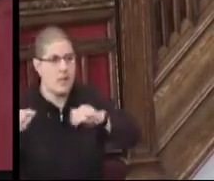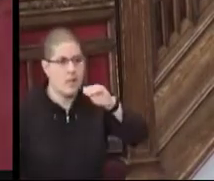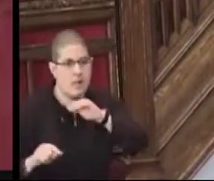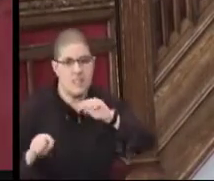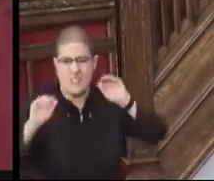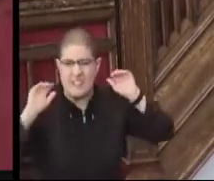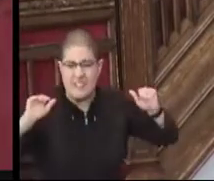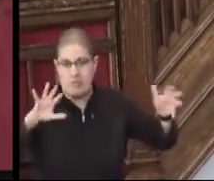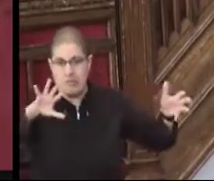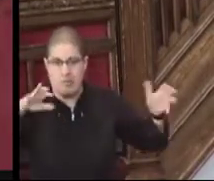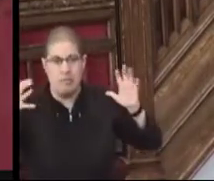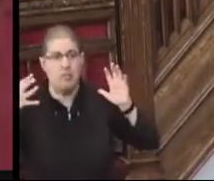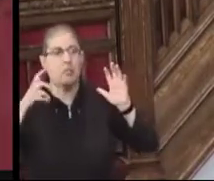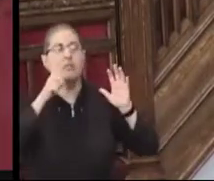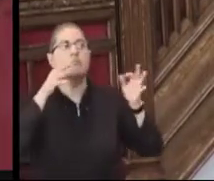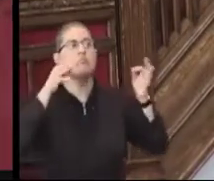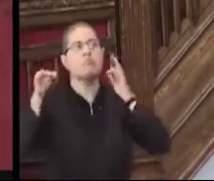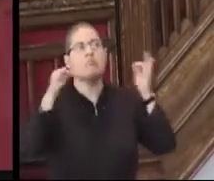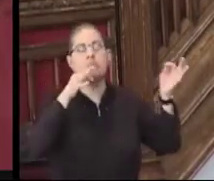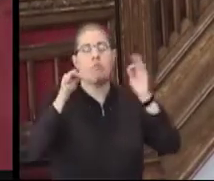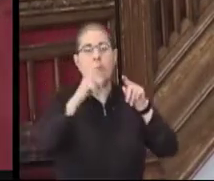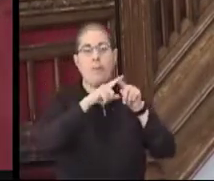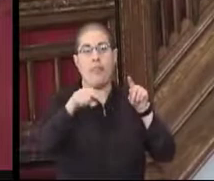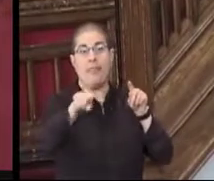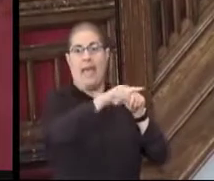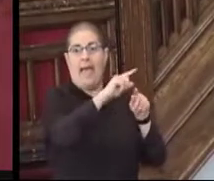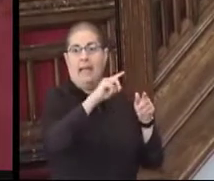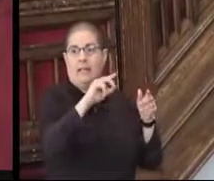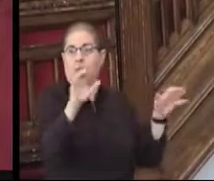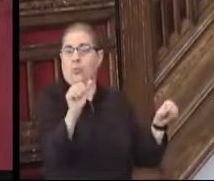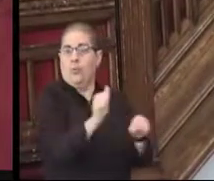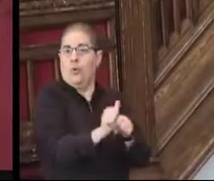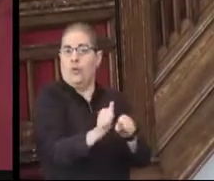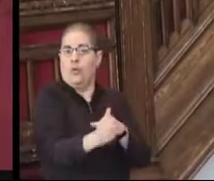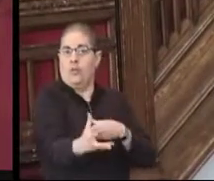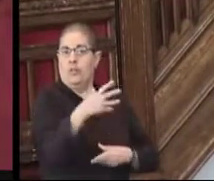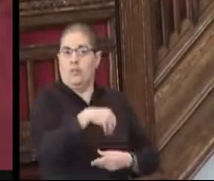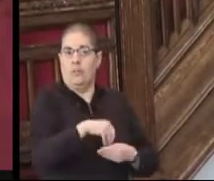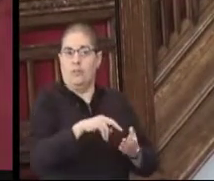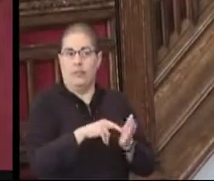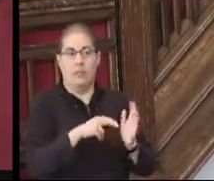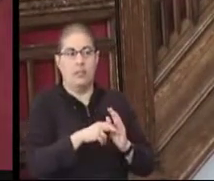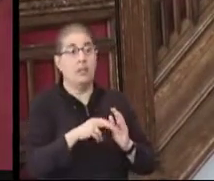us. Jesus didn't say to those disciples, "Come and worship me."